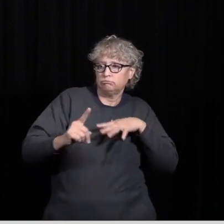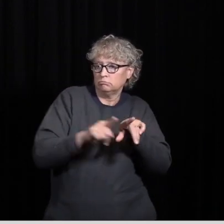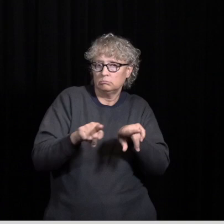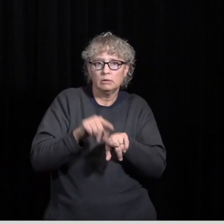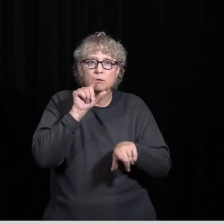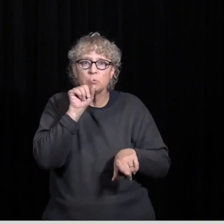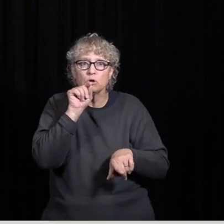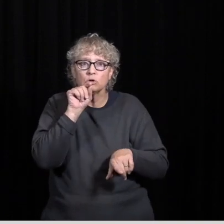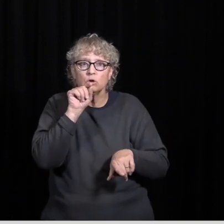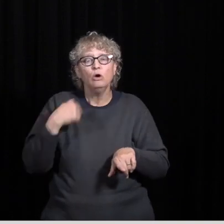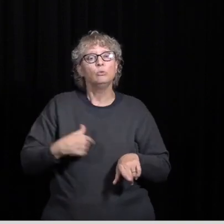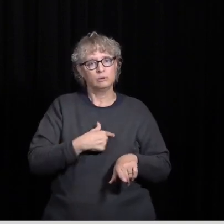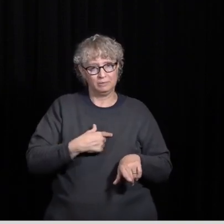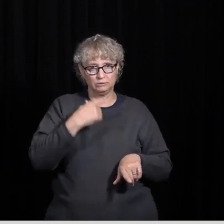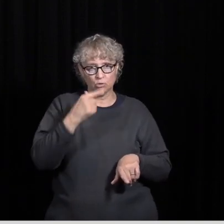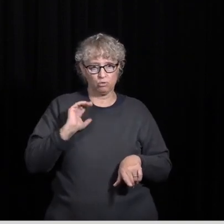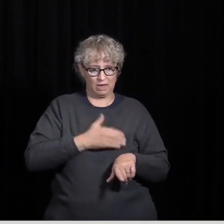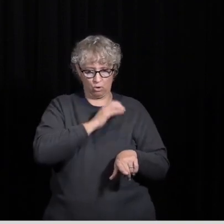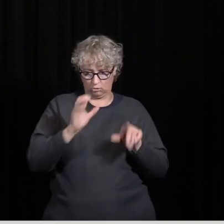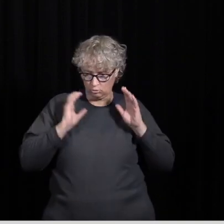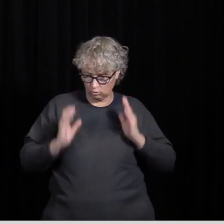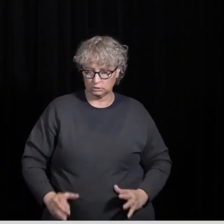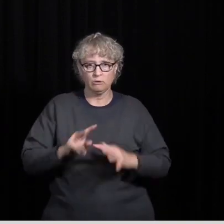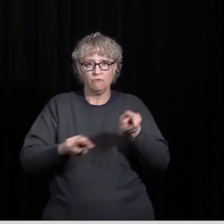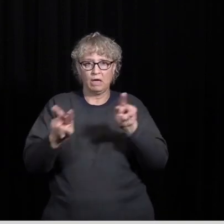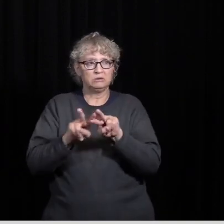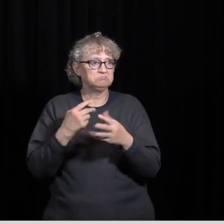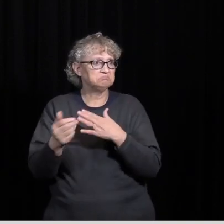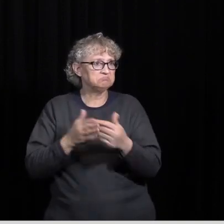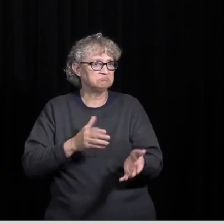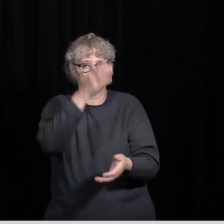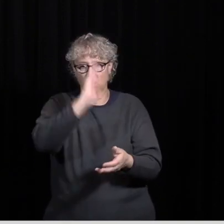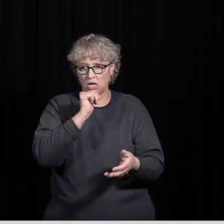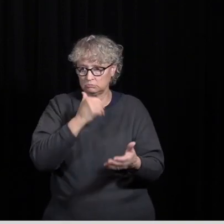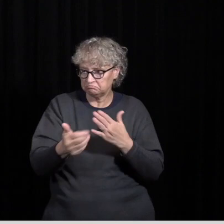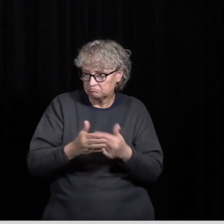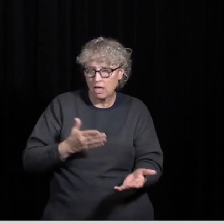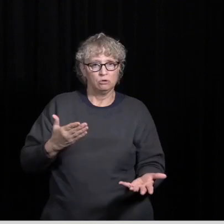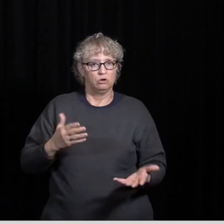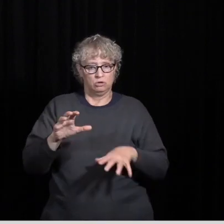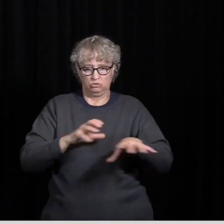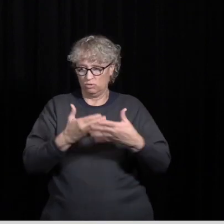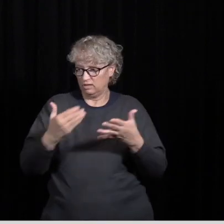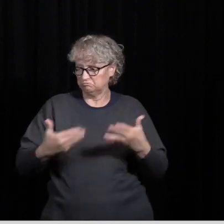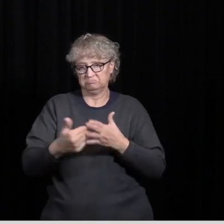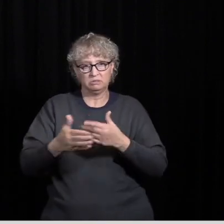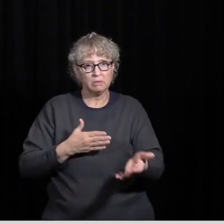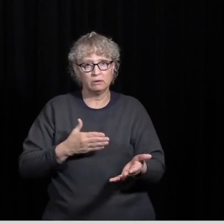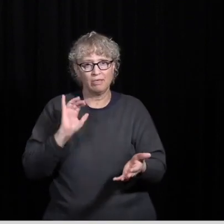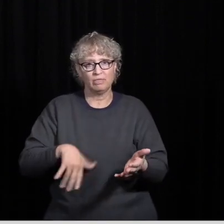like a bird? Because we're being told that our Christian values don't matter, that our God doesn't matter, that the way we do things doesn't matter. And then the social